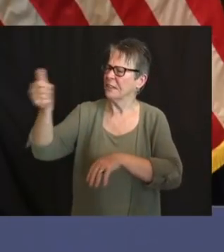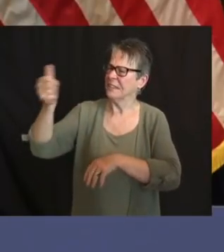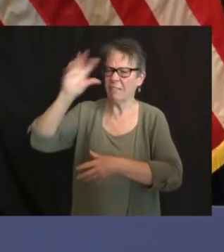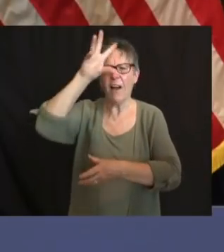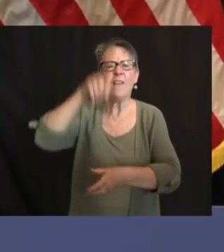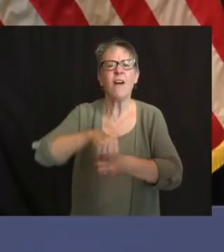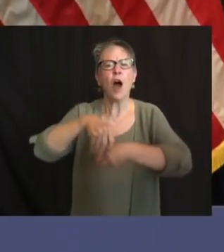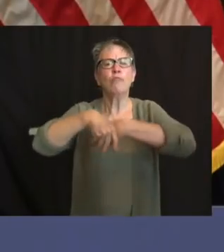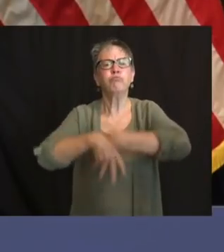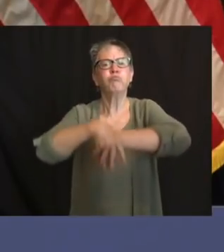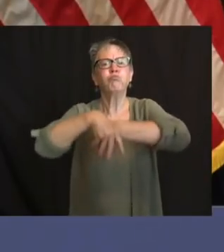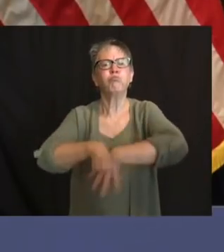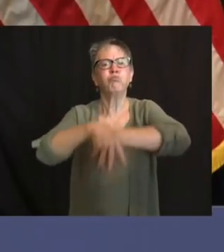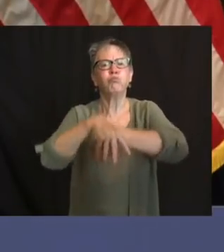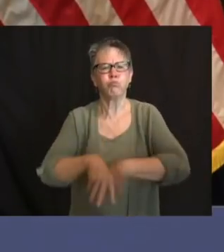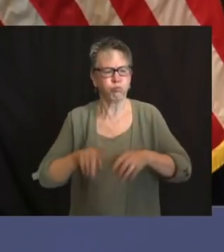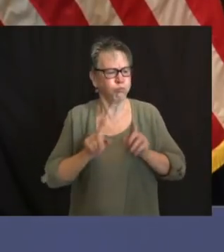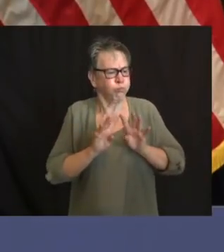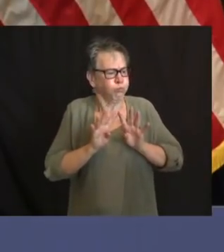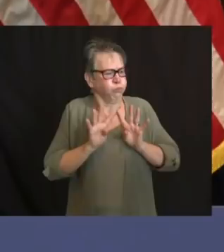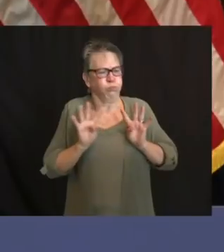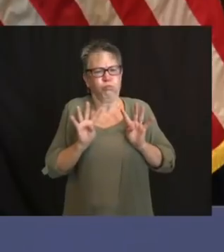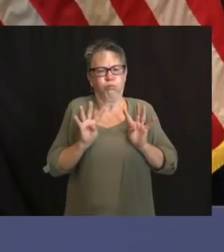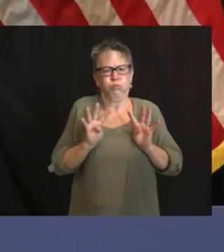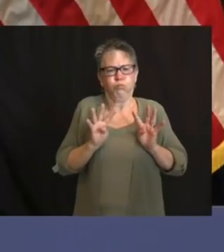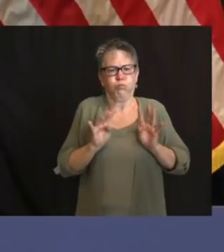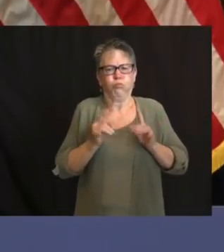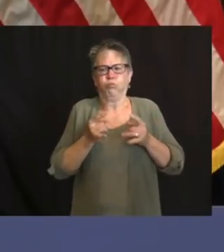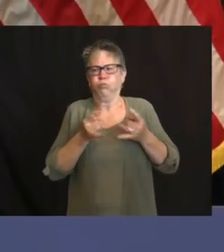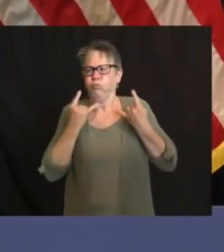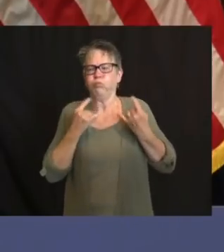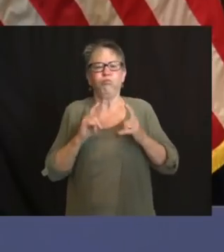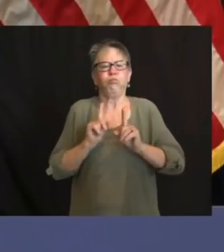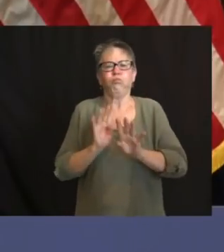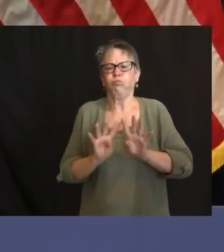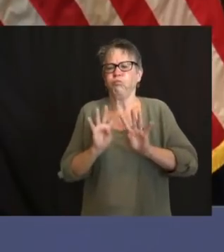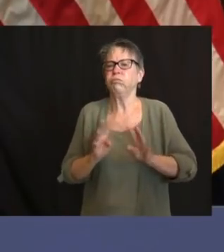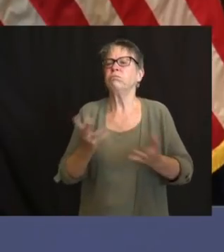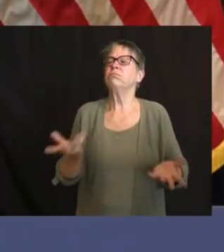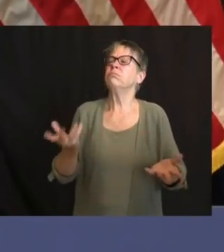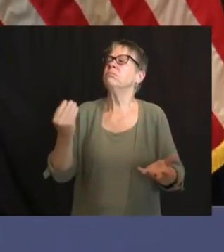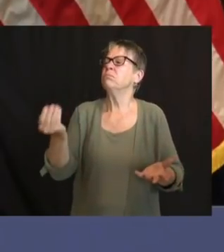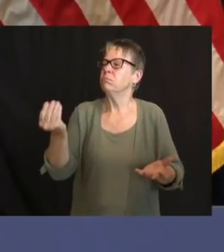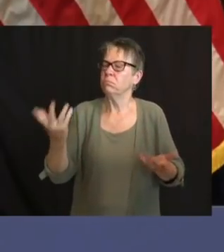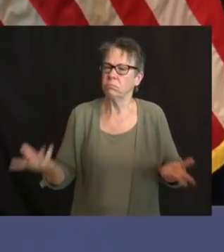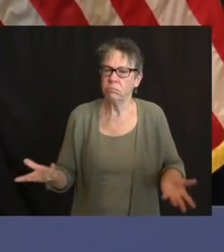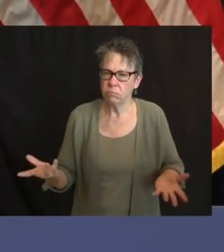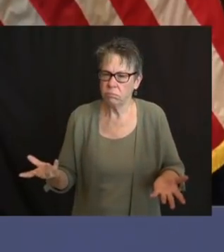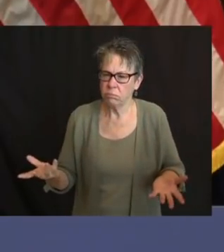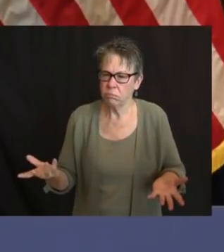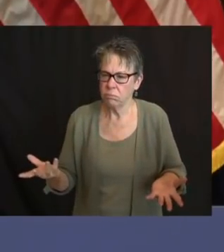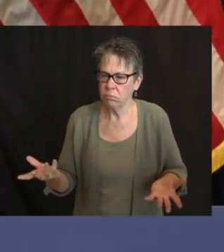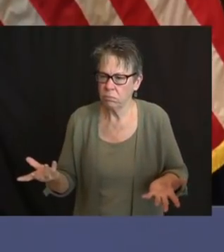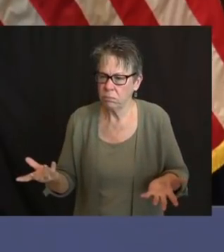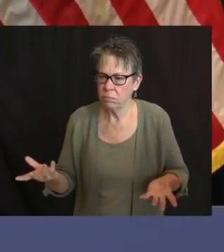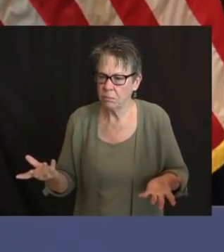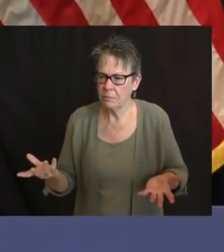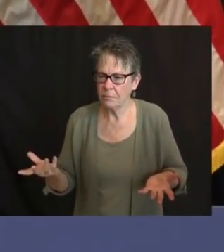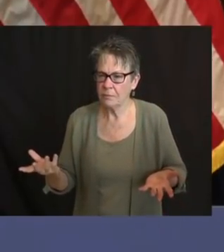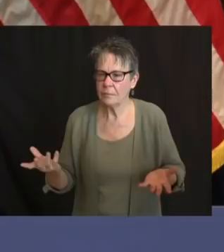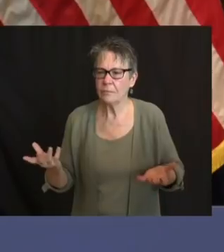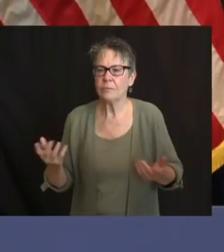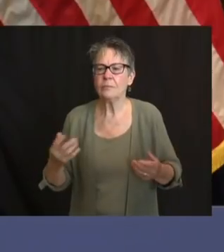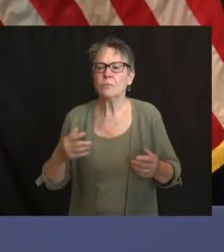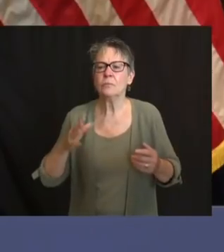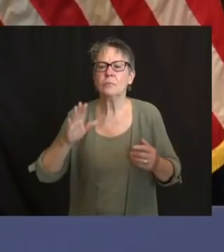cost of the ComCare platform and who is paying? Is that a state or a local expense? And finally, at one point, you had suggested we needed up